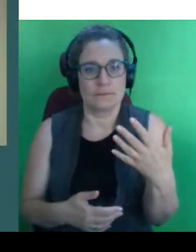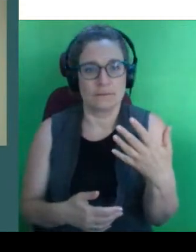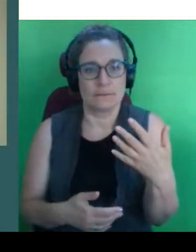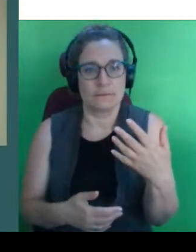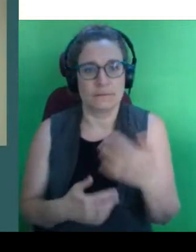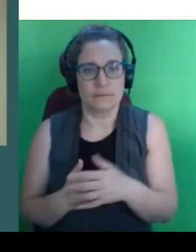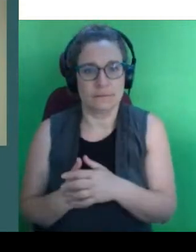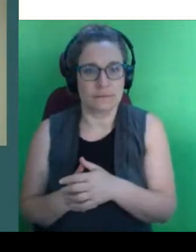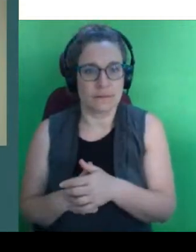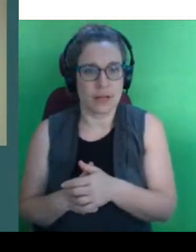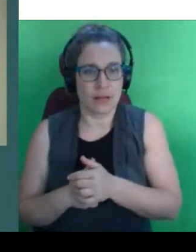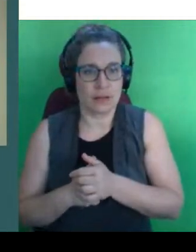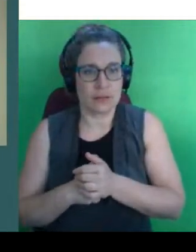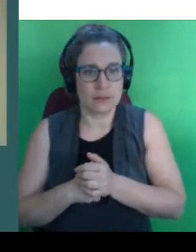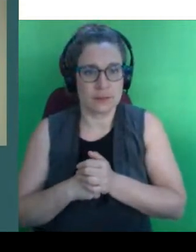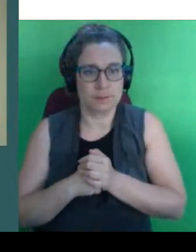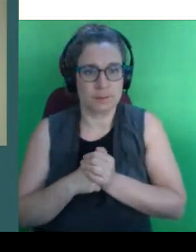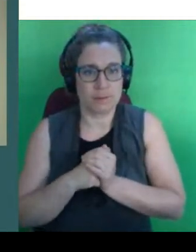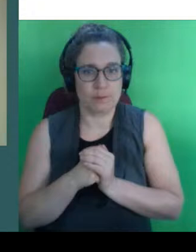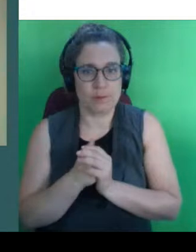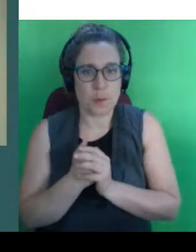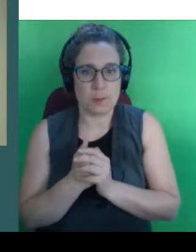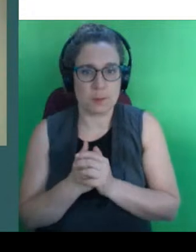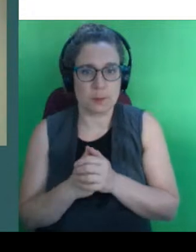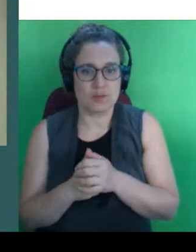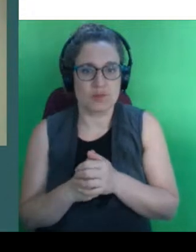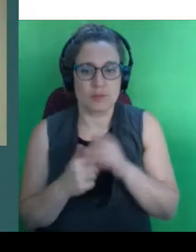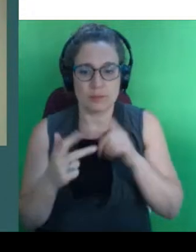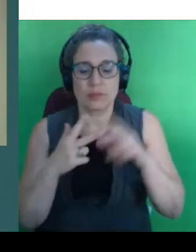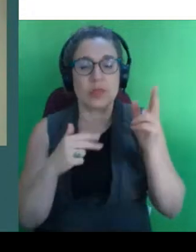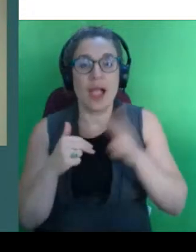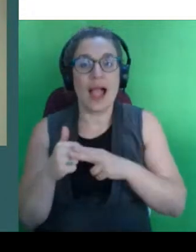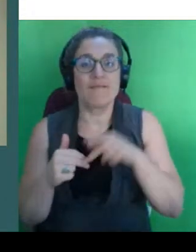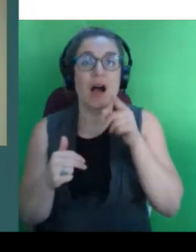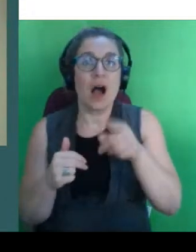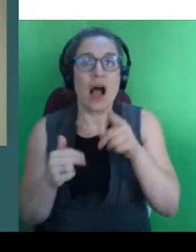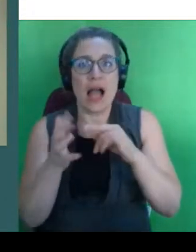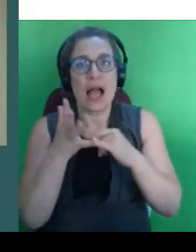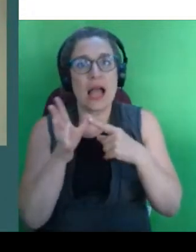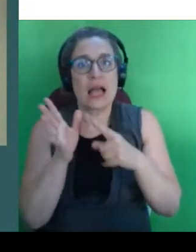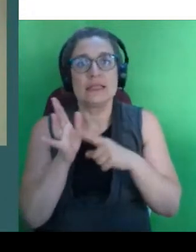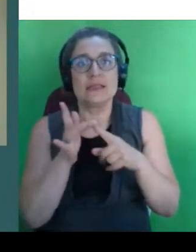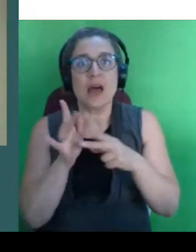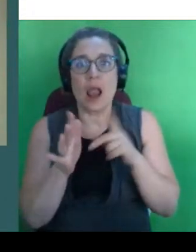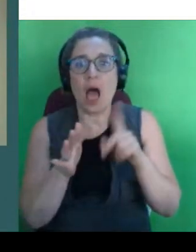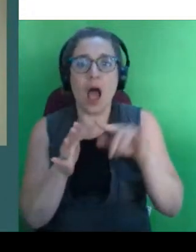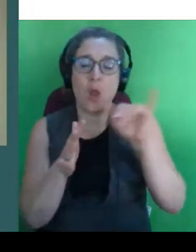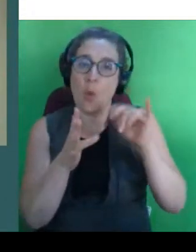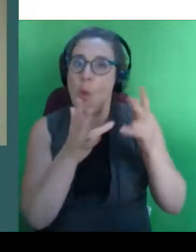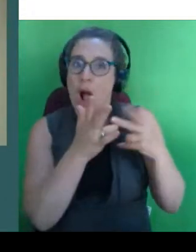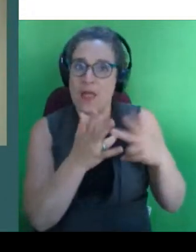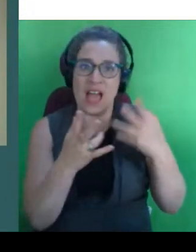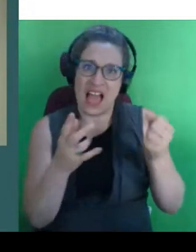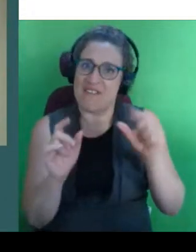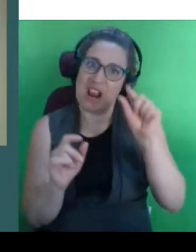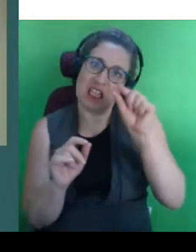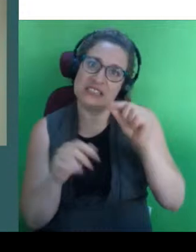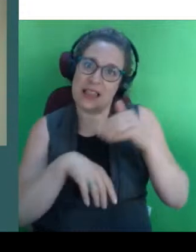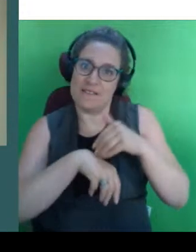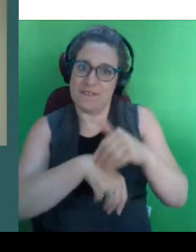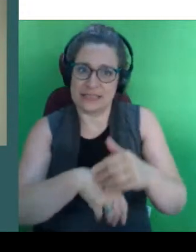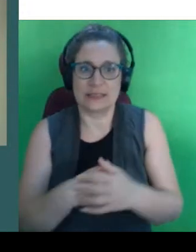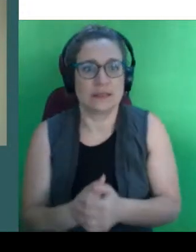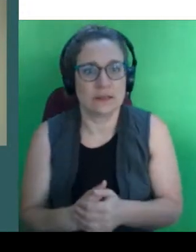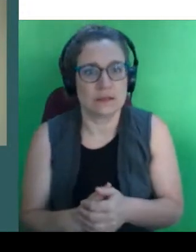if saline, oral, or inhaled corticosteroids are having minimal effect? If saline